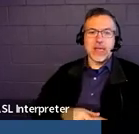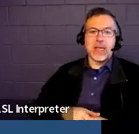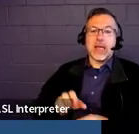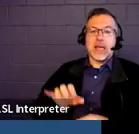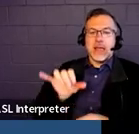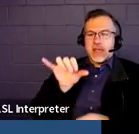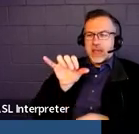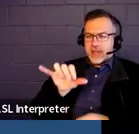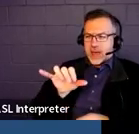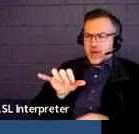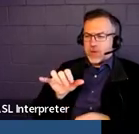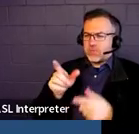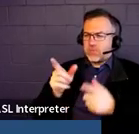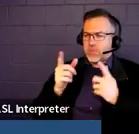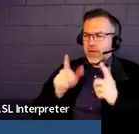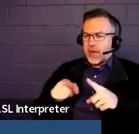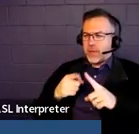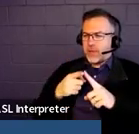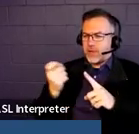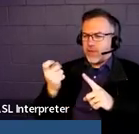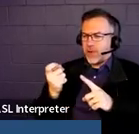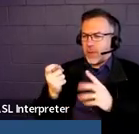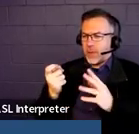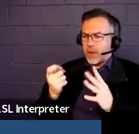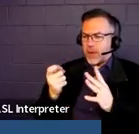the First Circuit ruling,